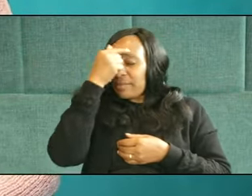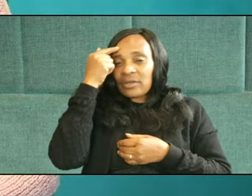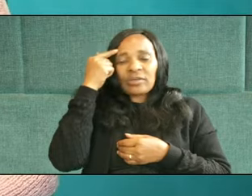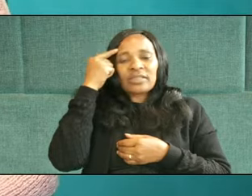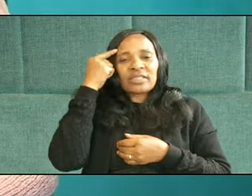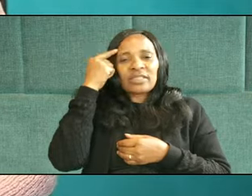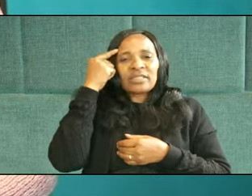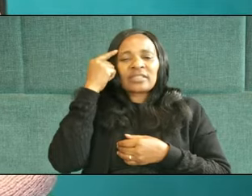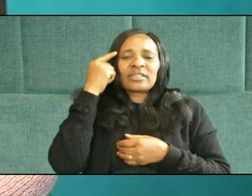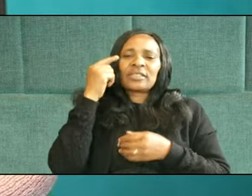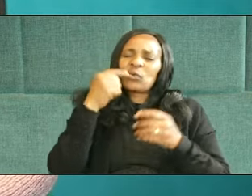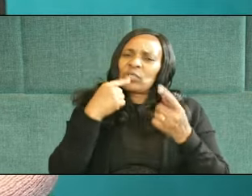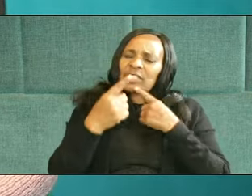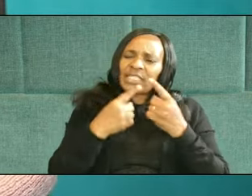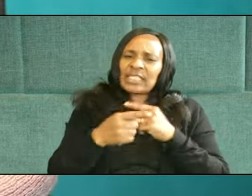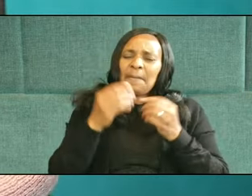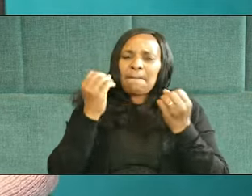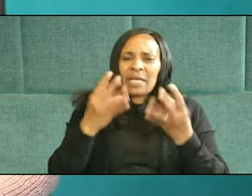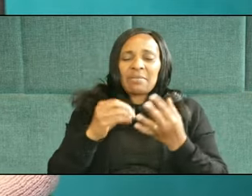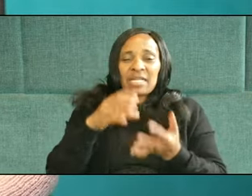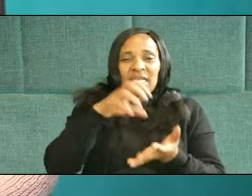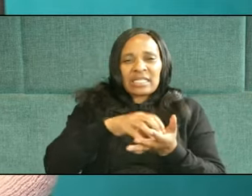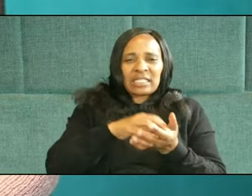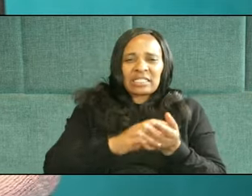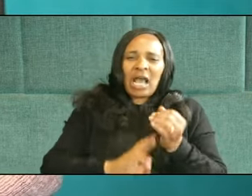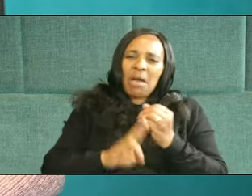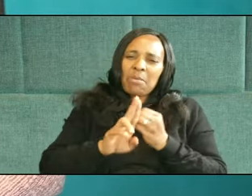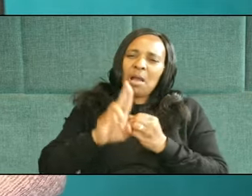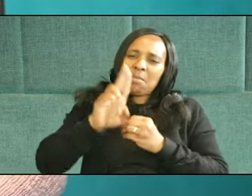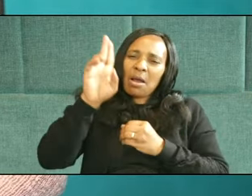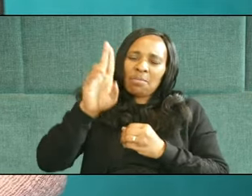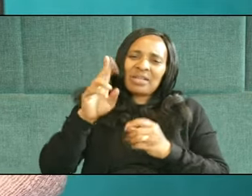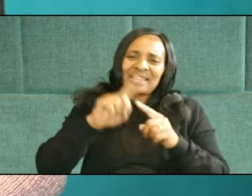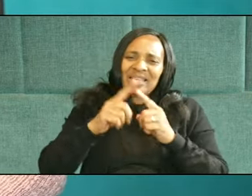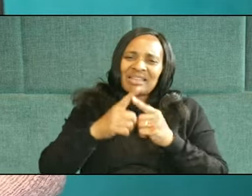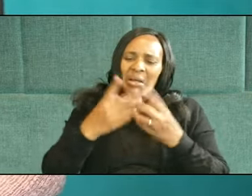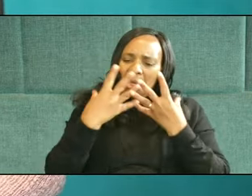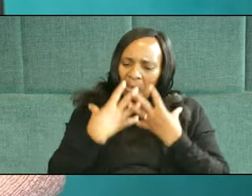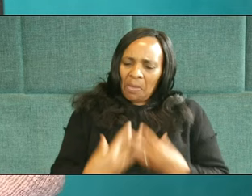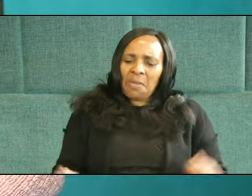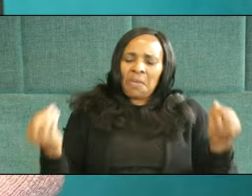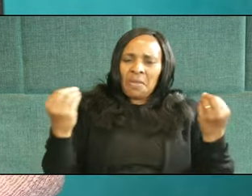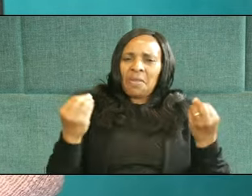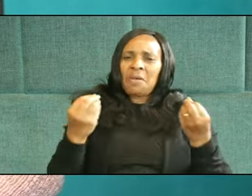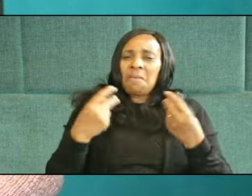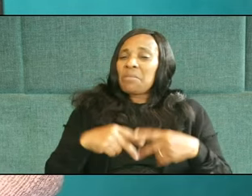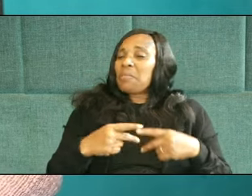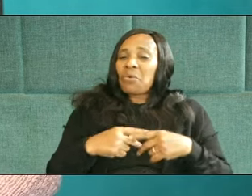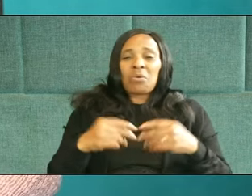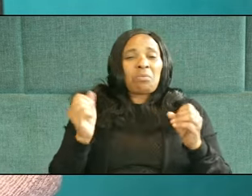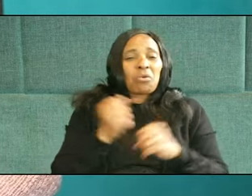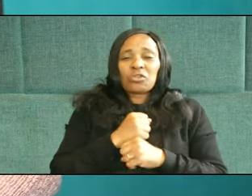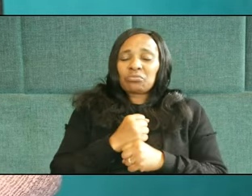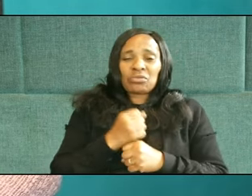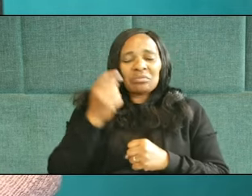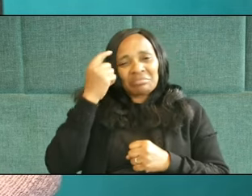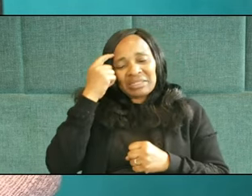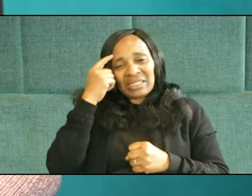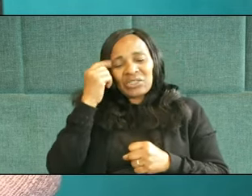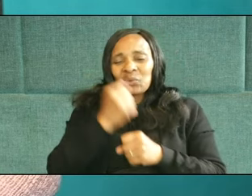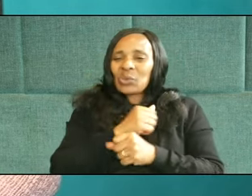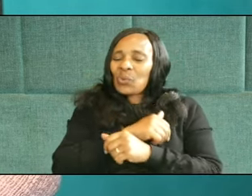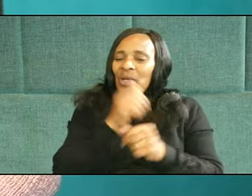mm-hmm. Suicide cases keep going up and mm-hmm. depression. People are just like, people are not mentally doing